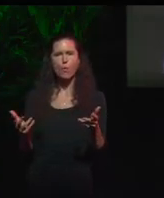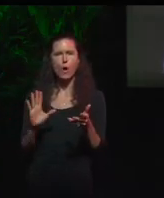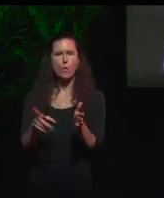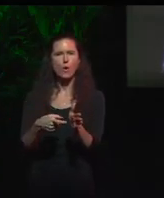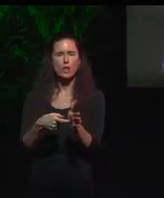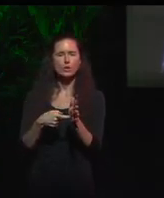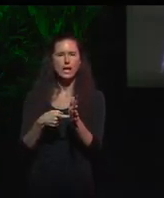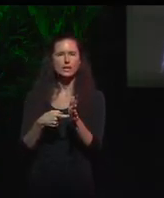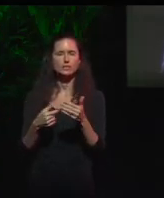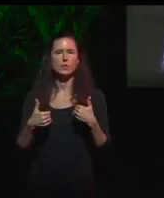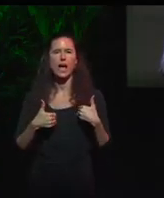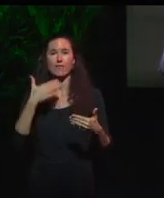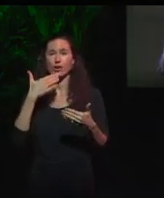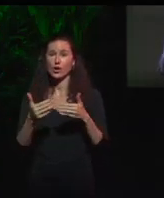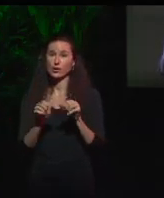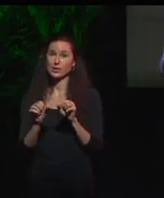semester.